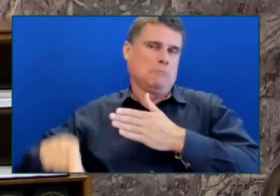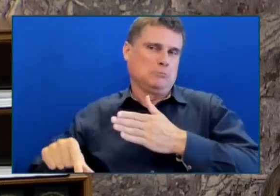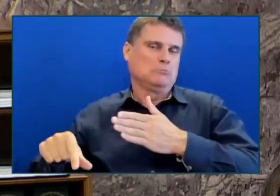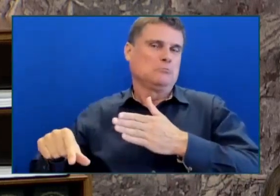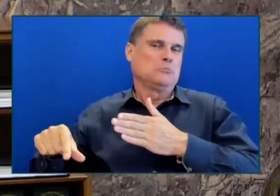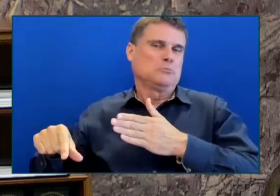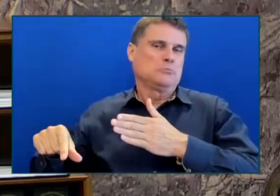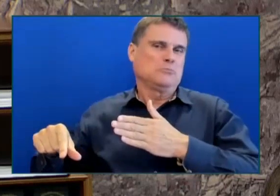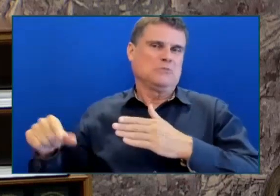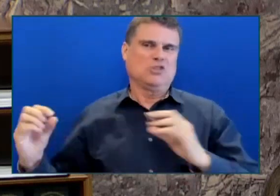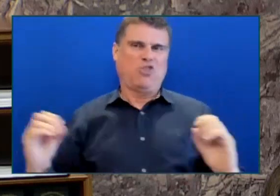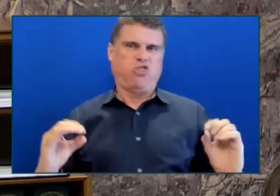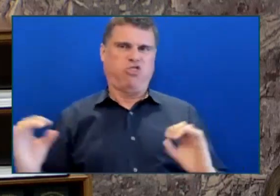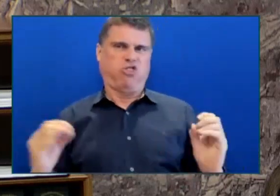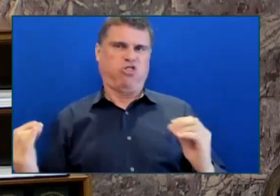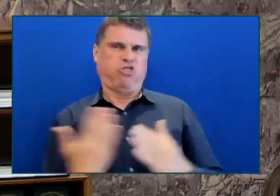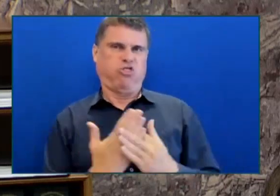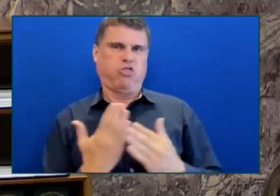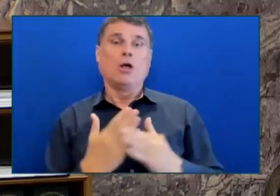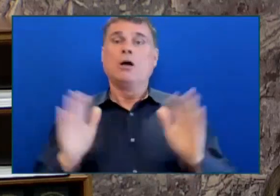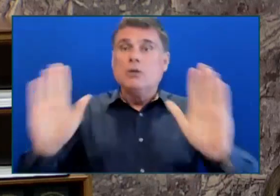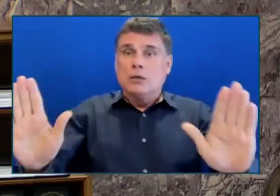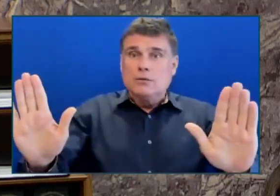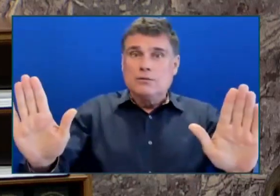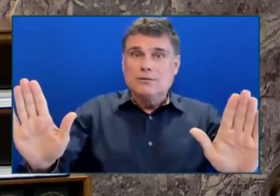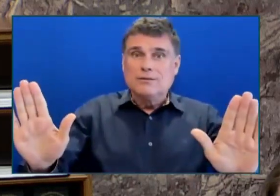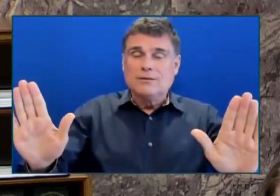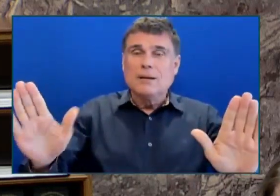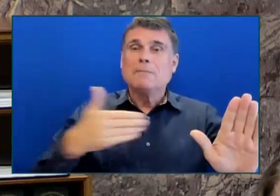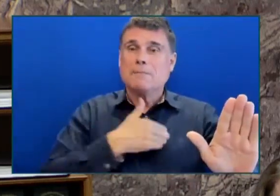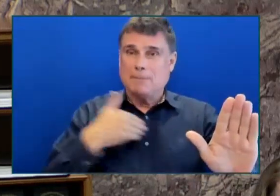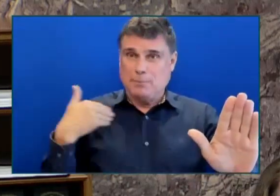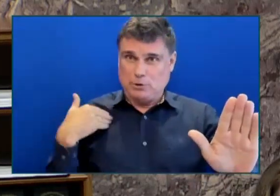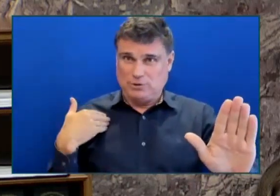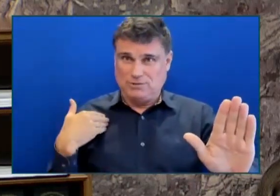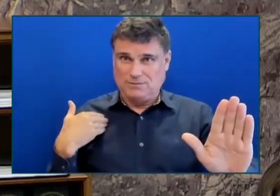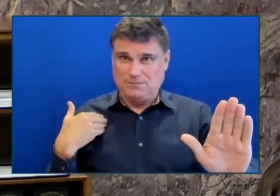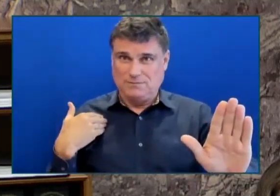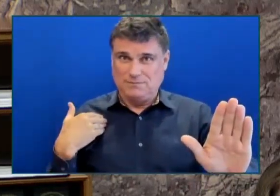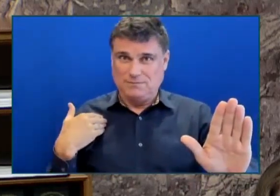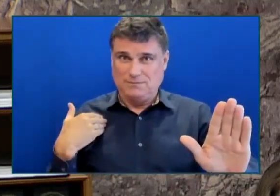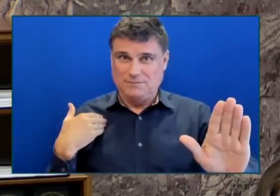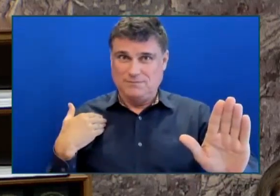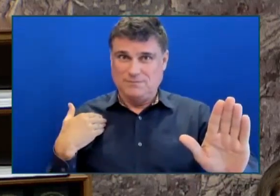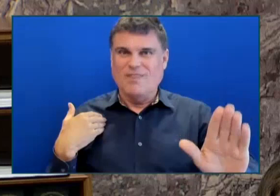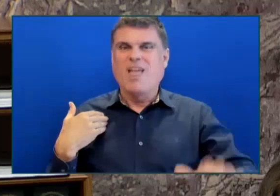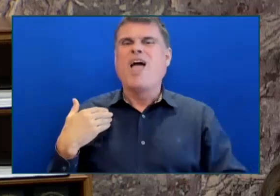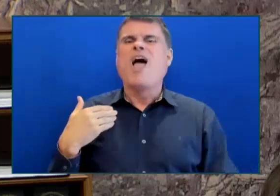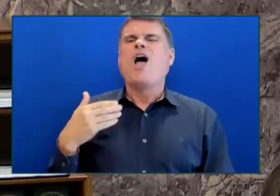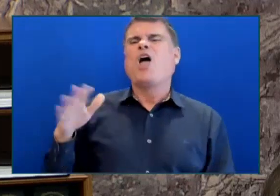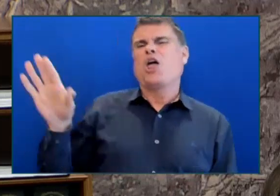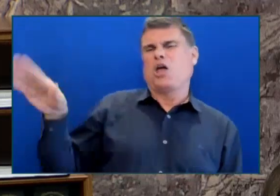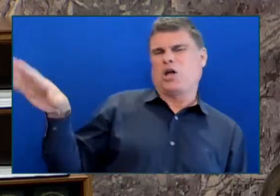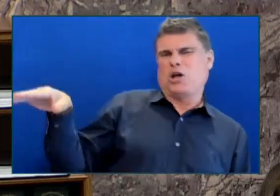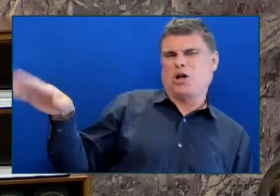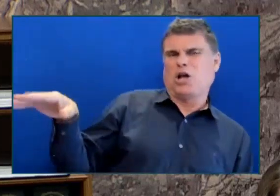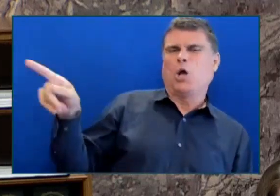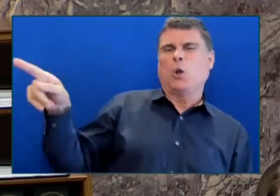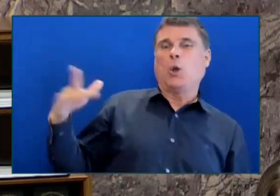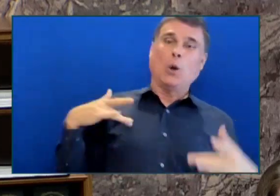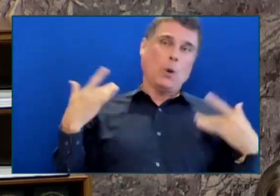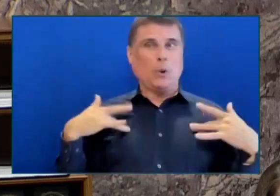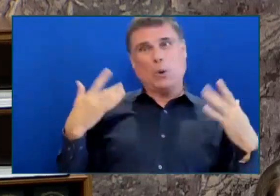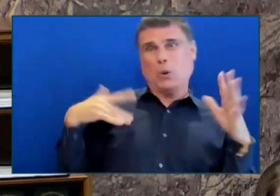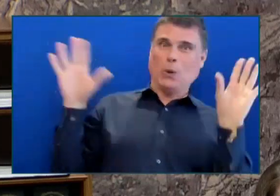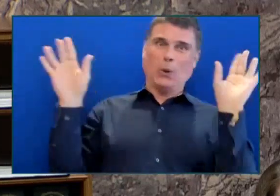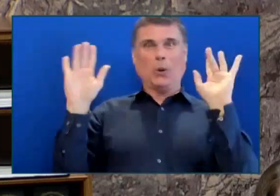to yourselves. You always do this to yourselves. Members. You get excited before you should. Now just wait, because the best part's coming. The